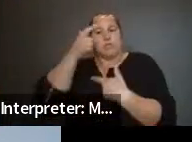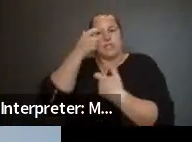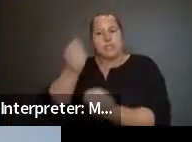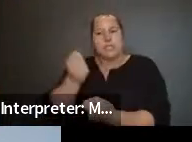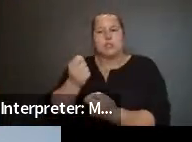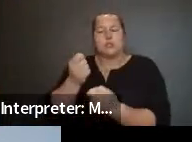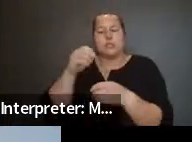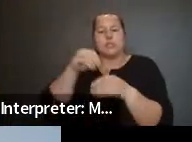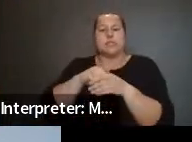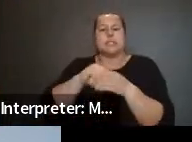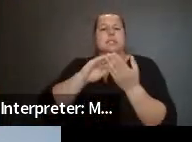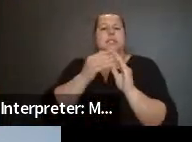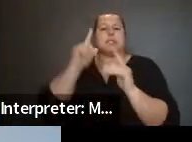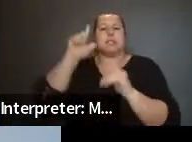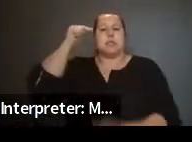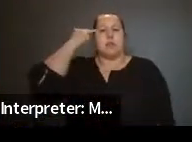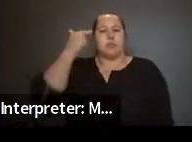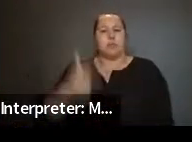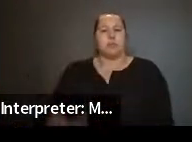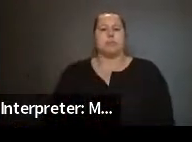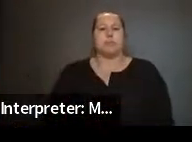government.